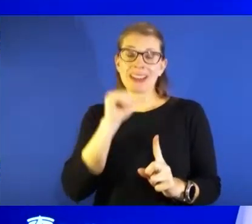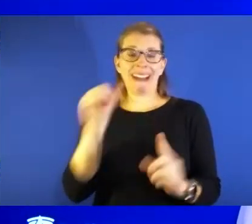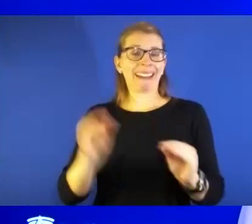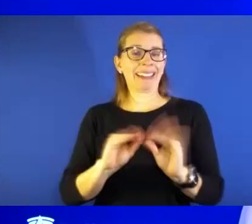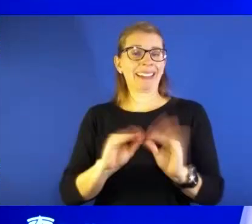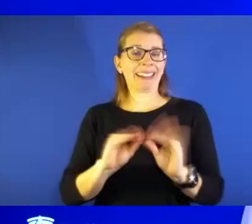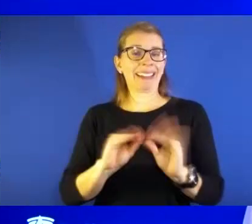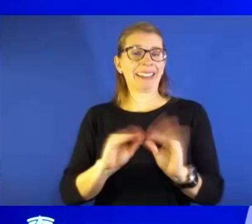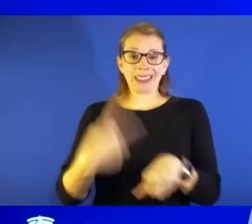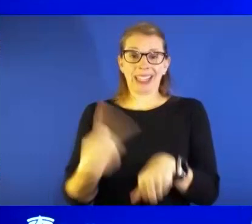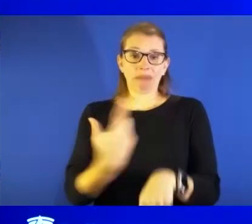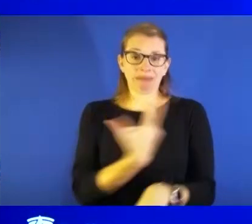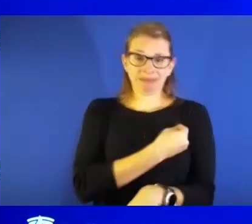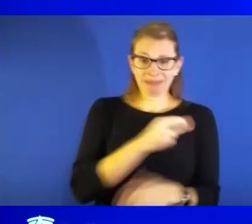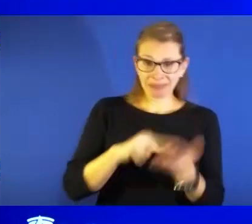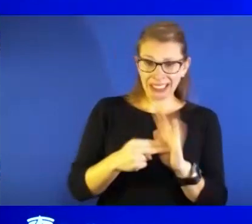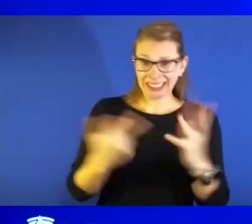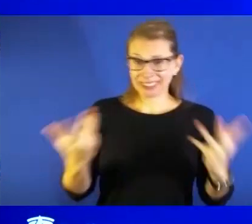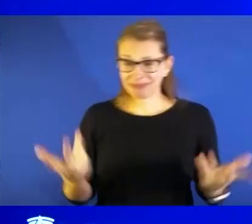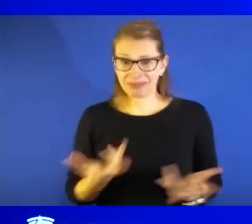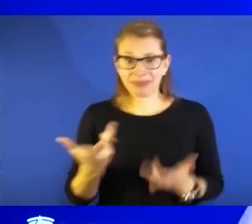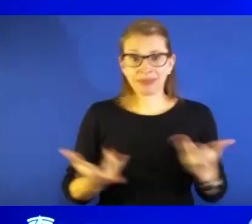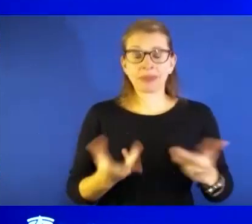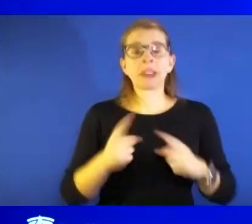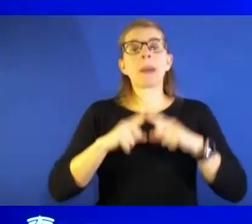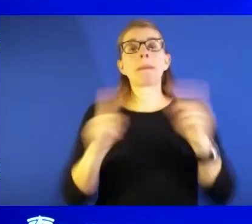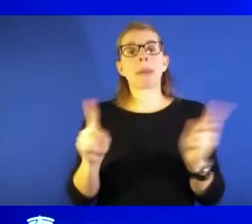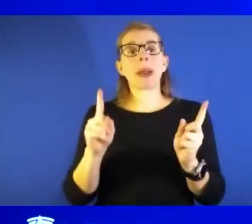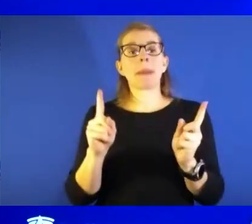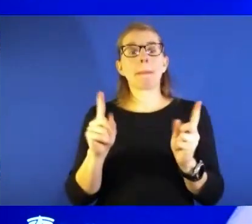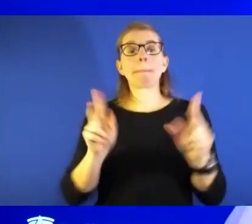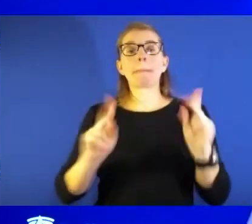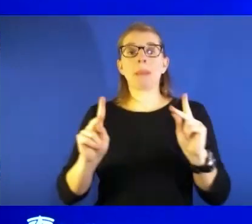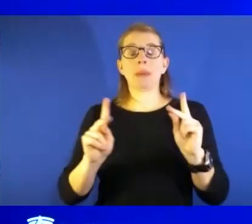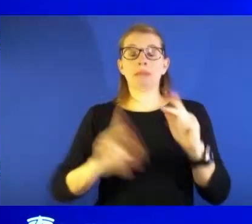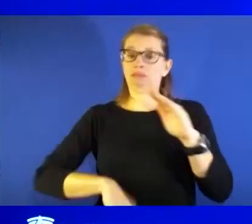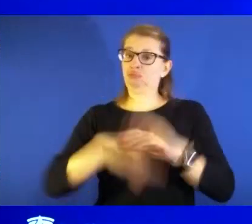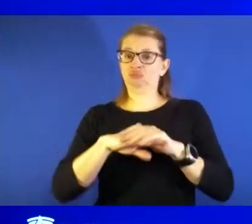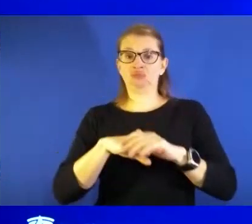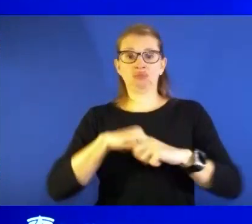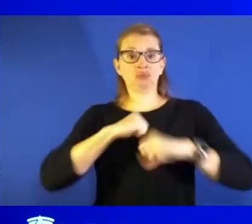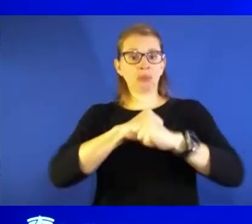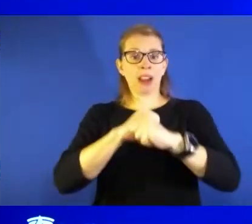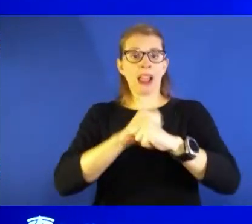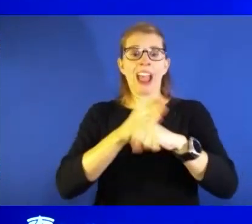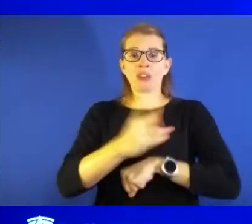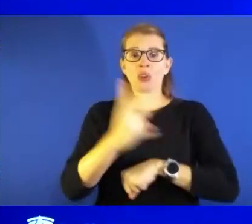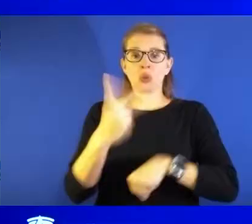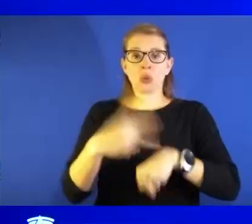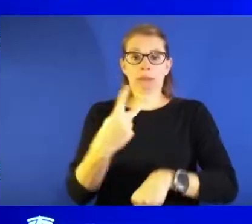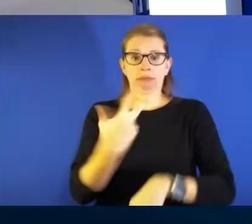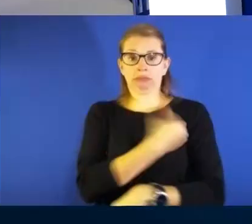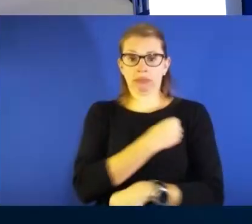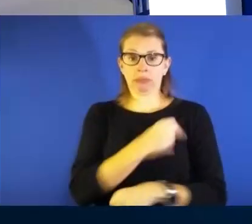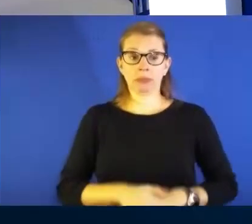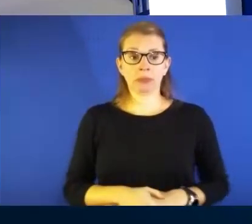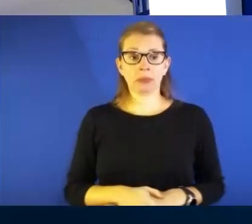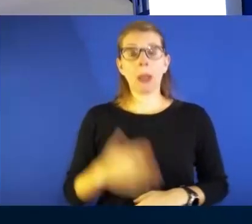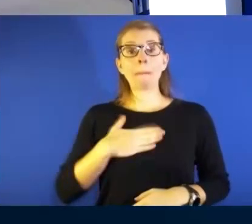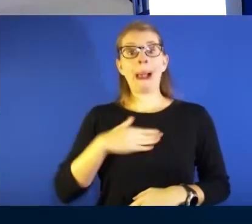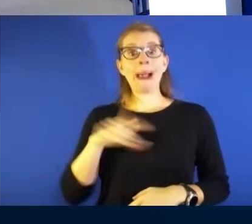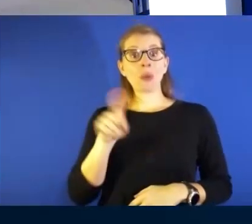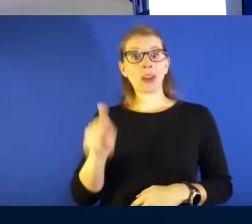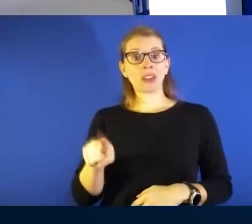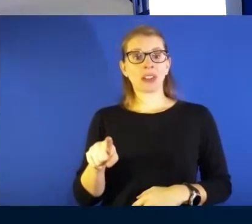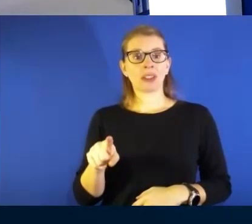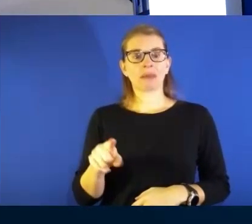1 dose means, but we know that people are much better protected after getting that full 2-dose series. So we get that question a lot. So then my question is, why do